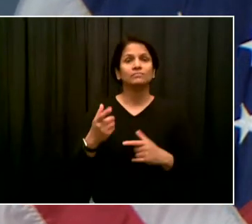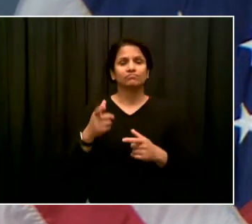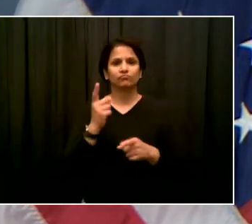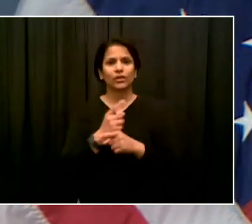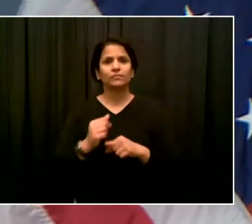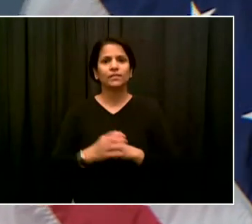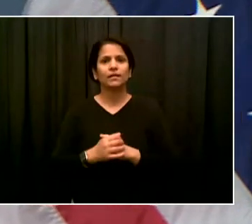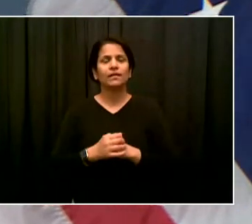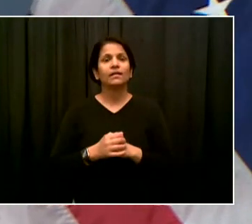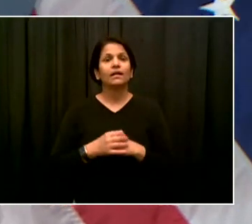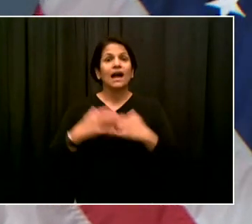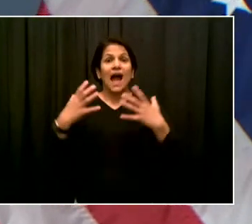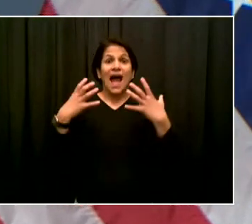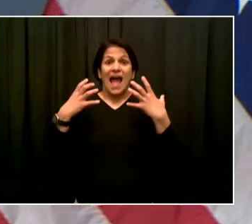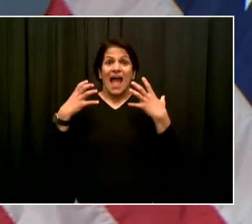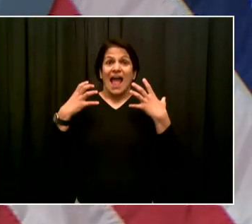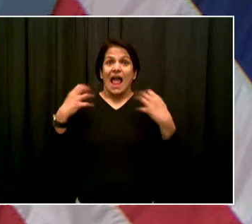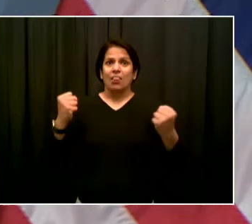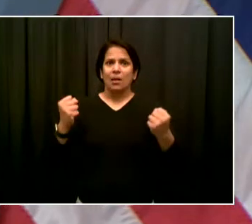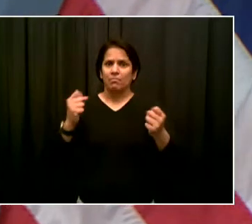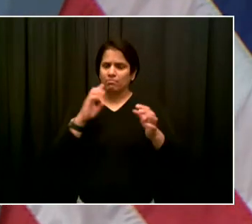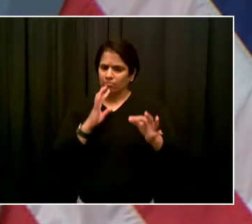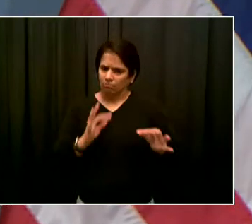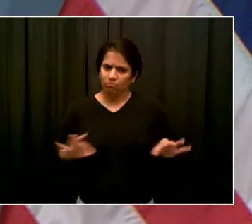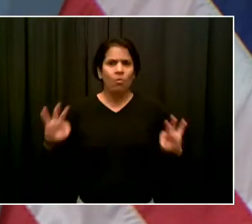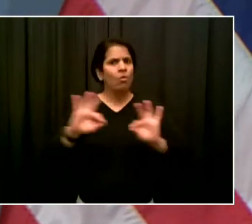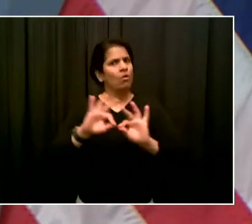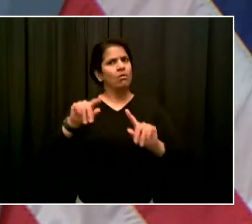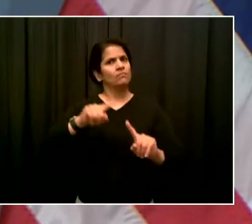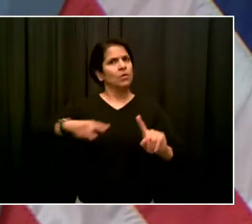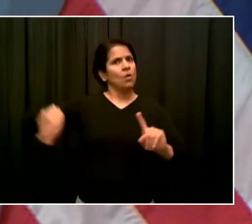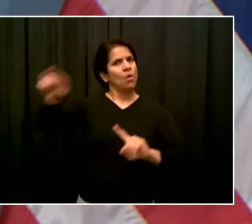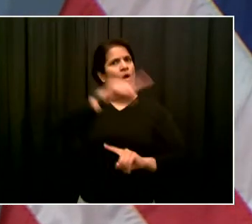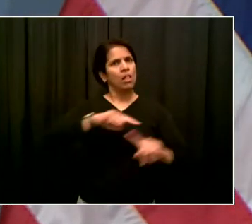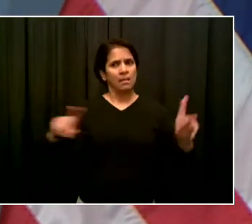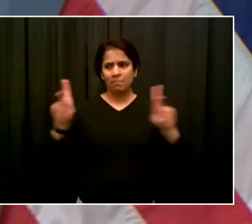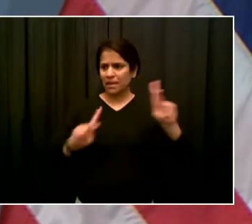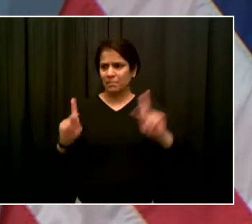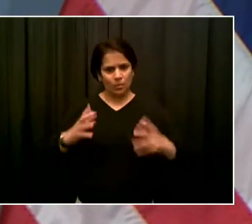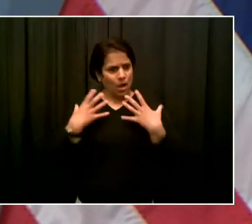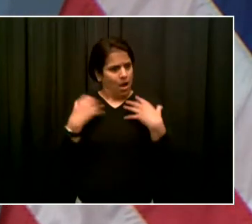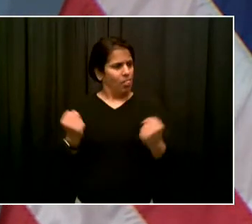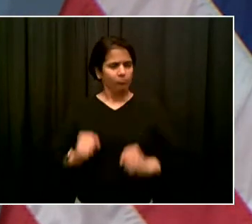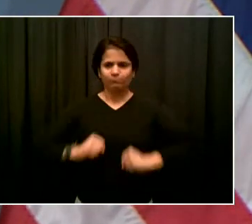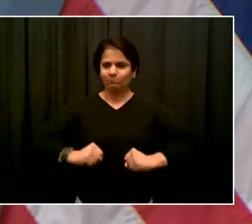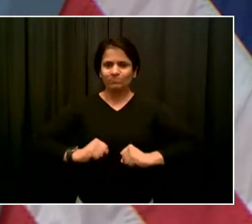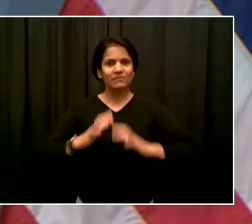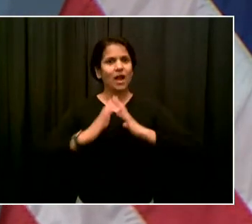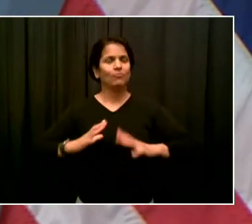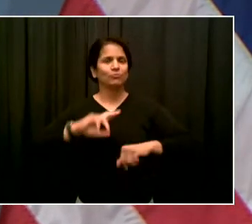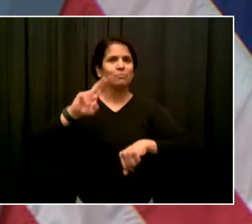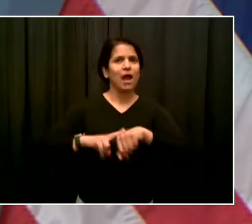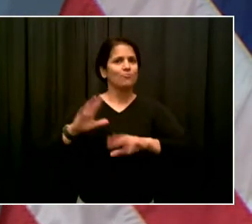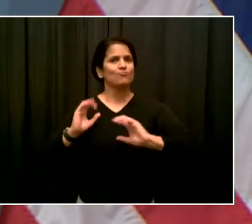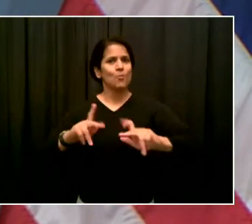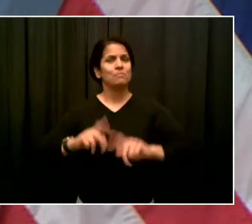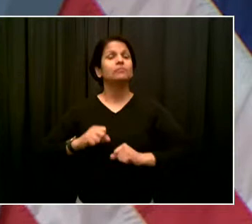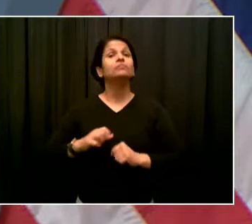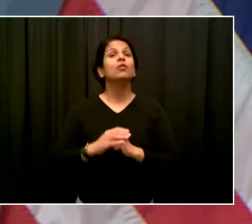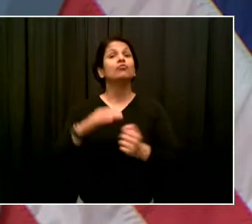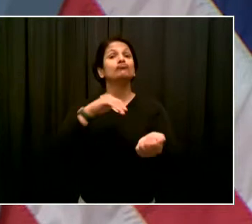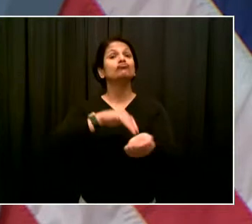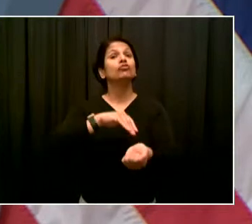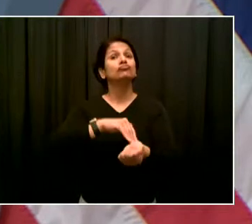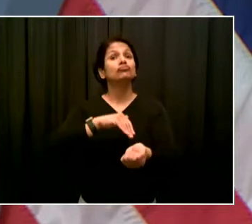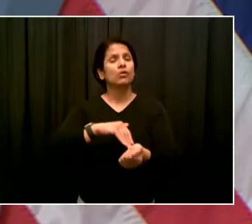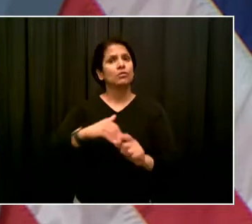my life as profound as the conversation between clinicians and patients. In my experience, often it involves